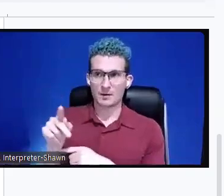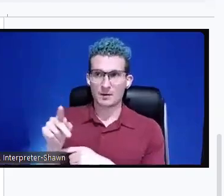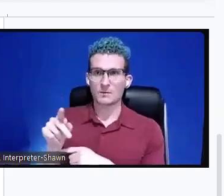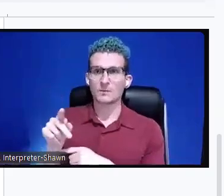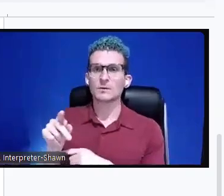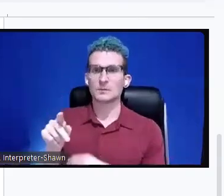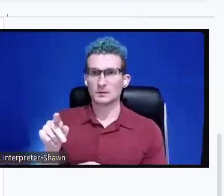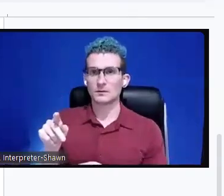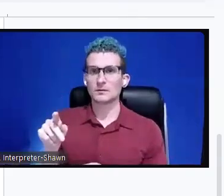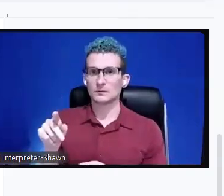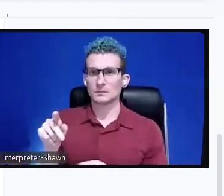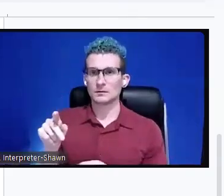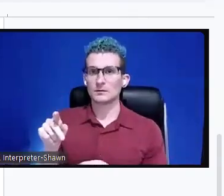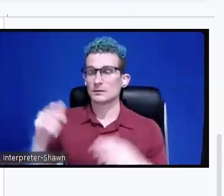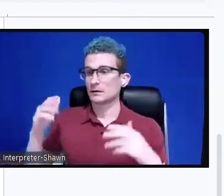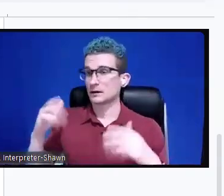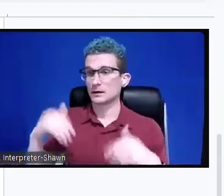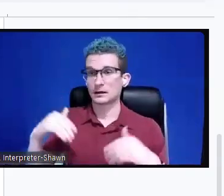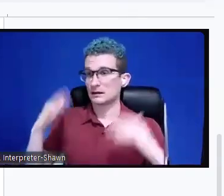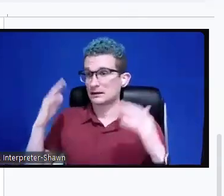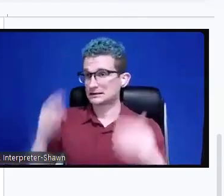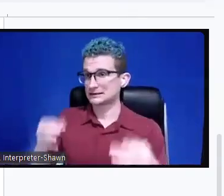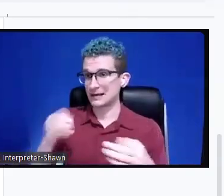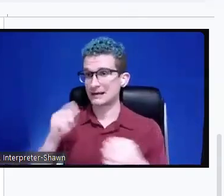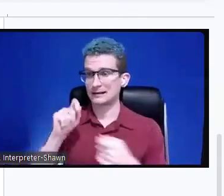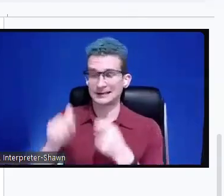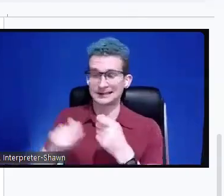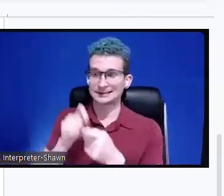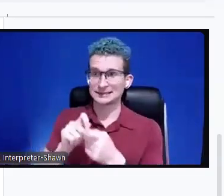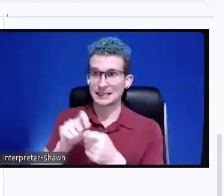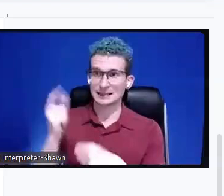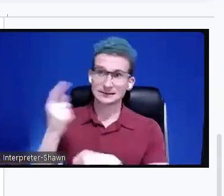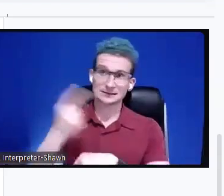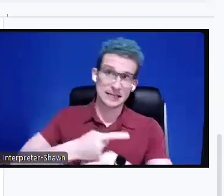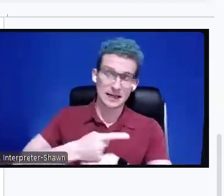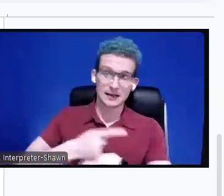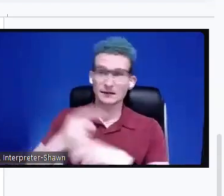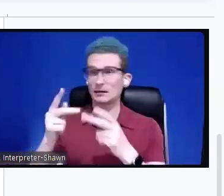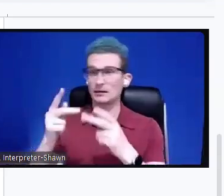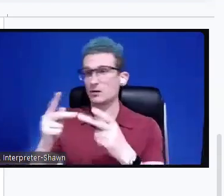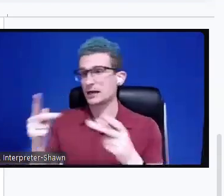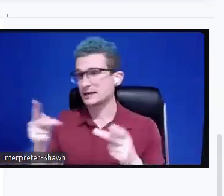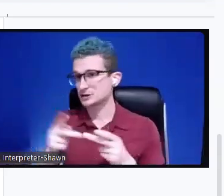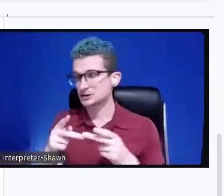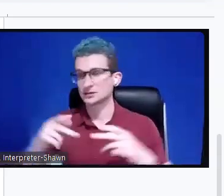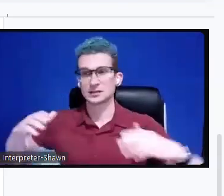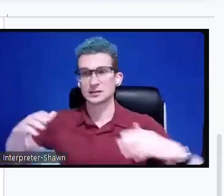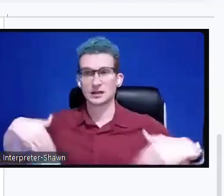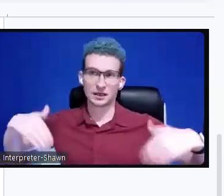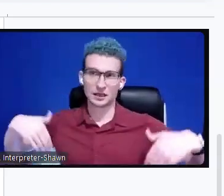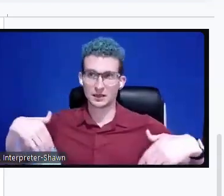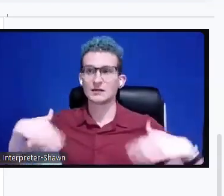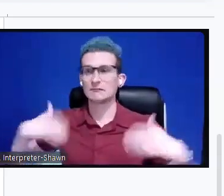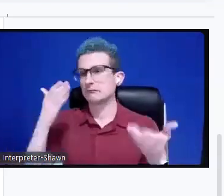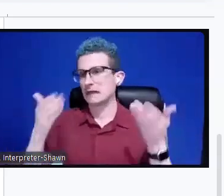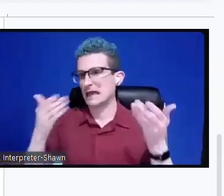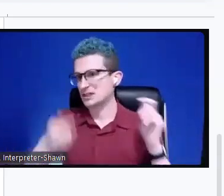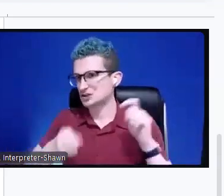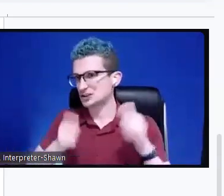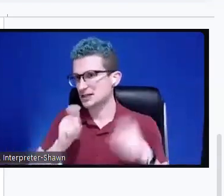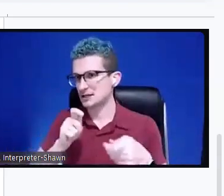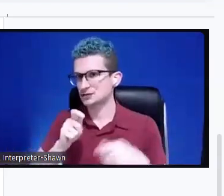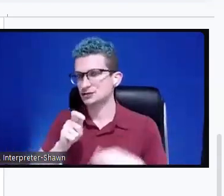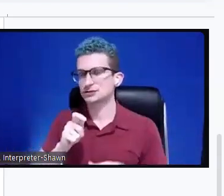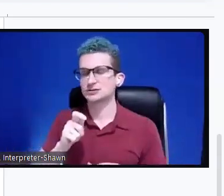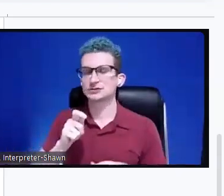not locked in all of the dates, and the locations are subject to change just based on